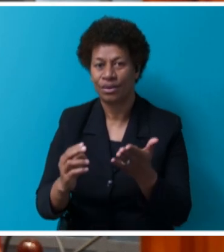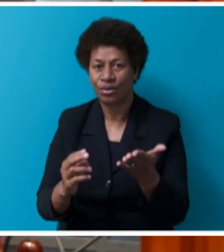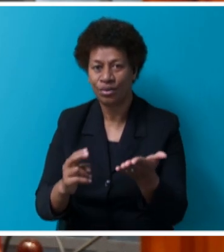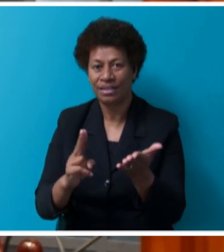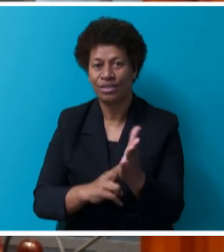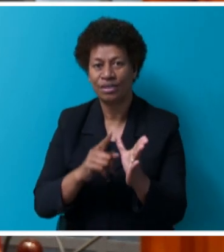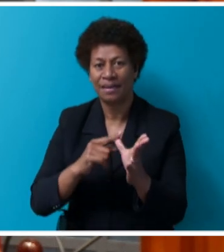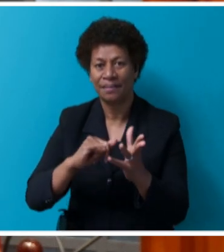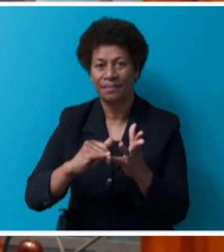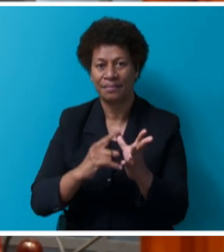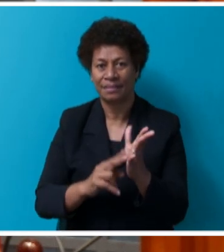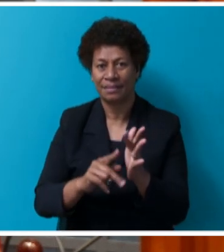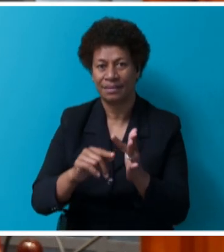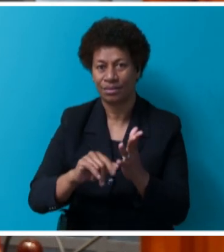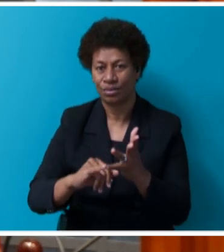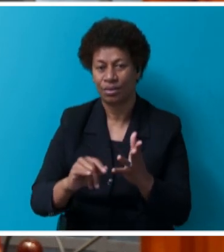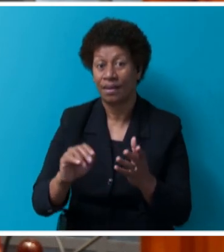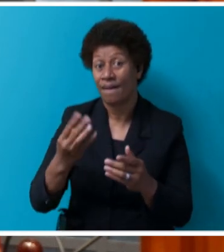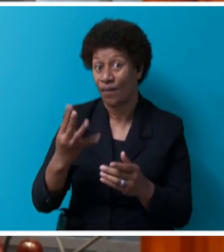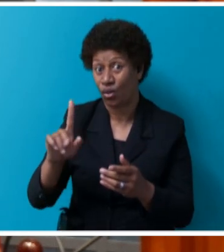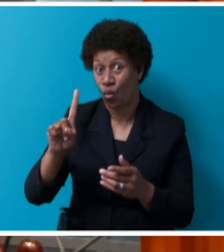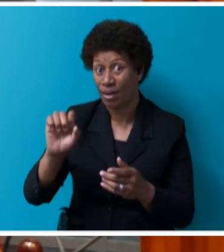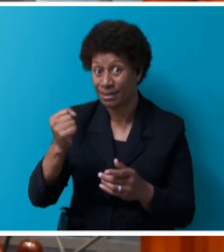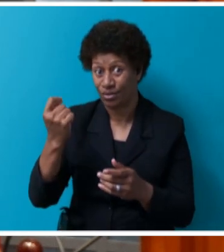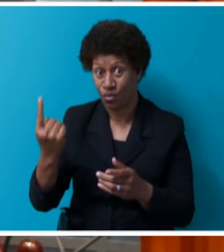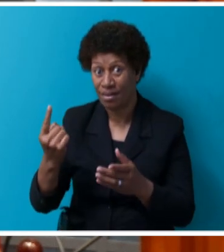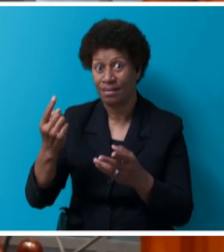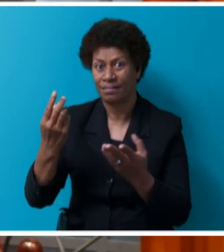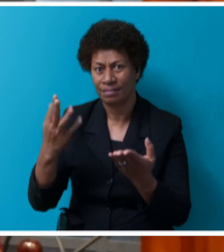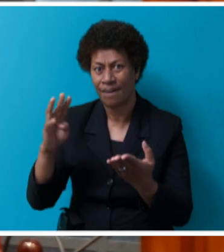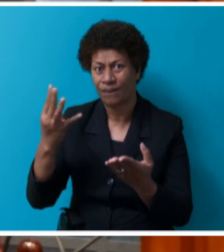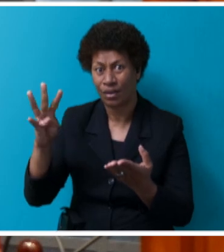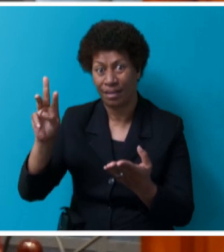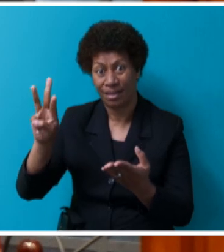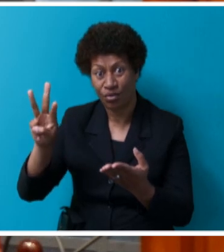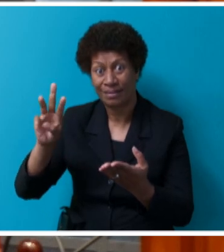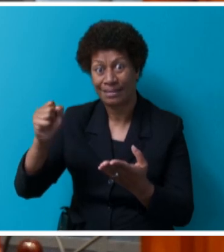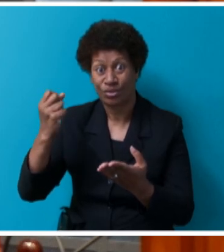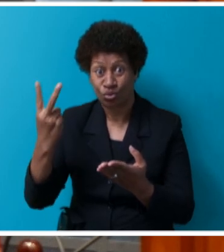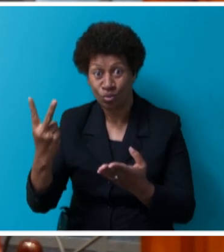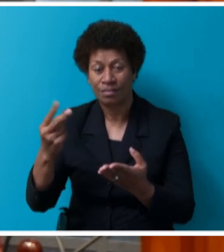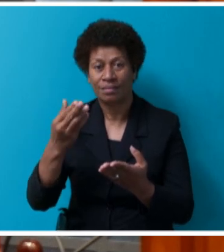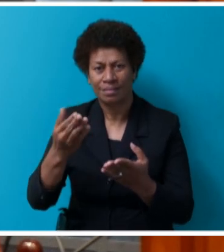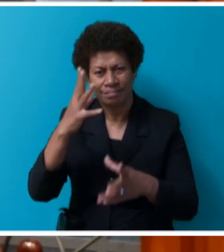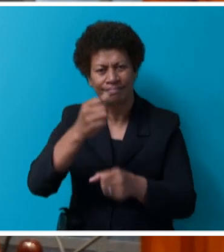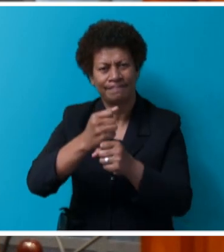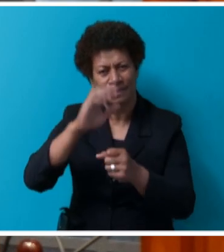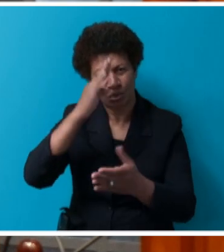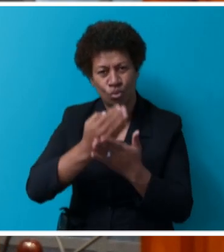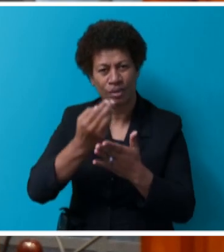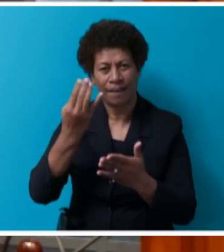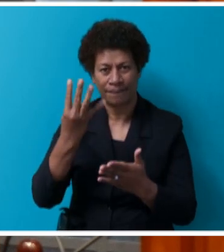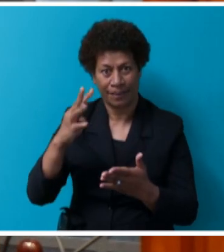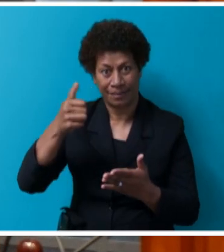Kindergarten, session 1, 43, session 2, 43. Total number of students, 86. Number of